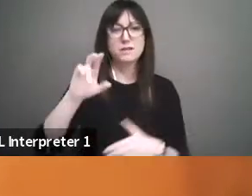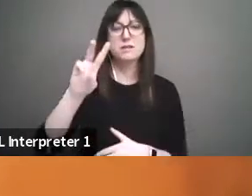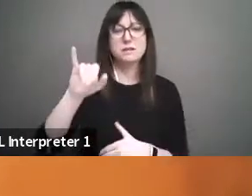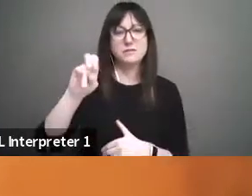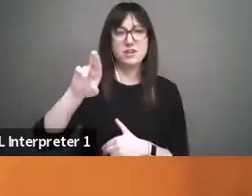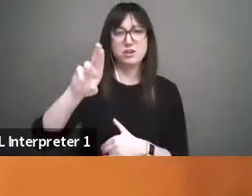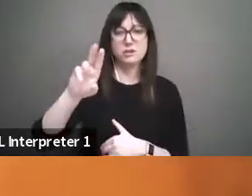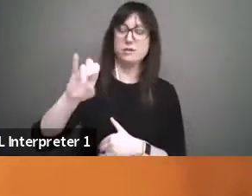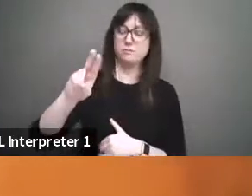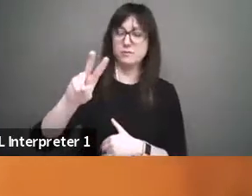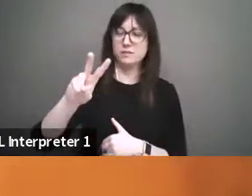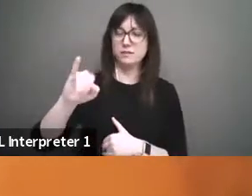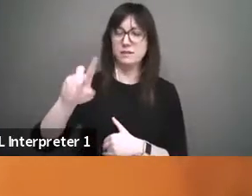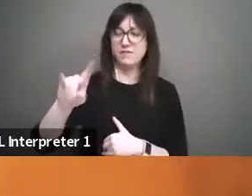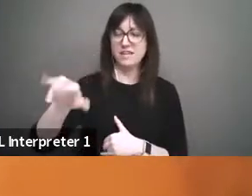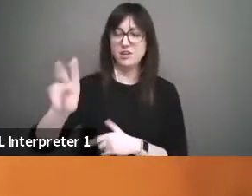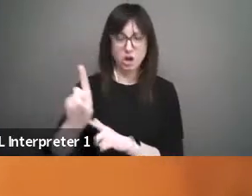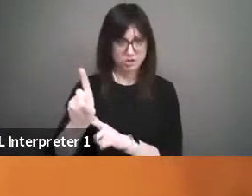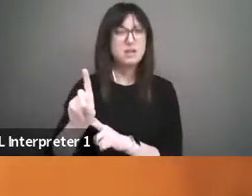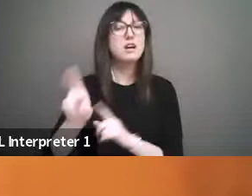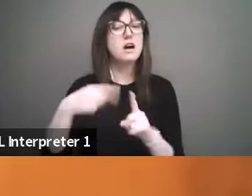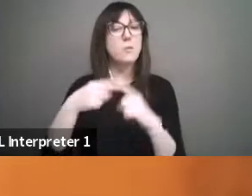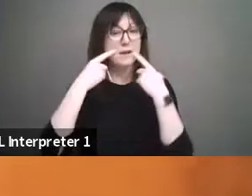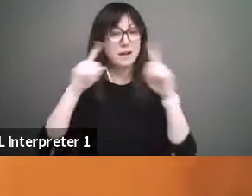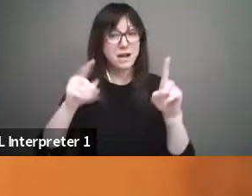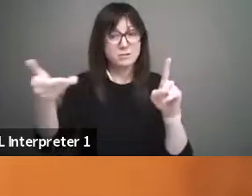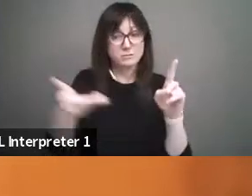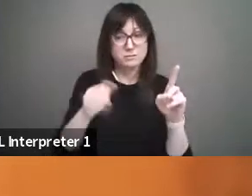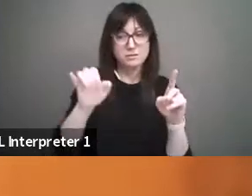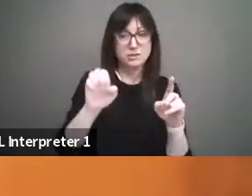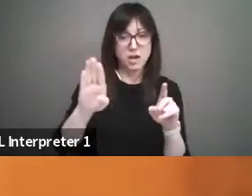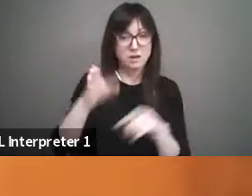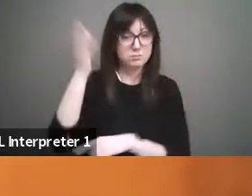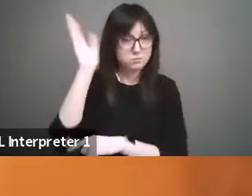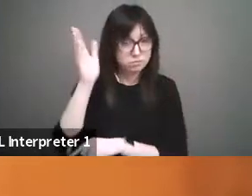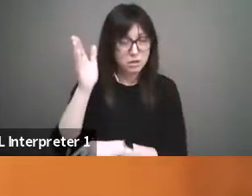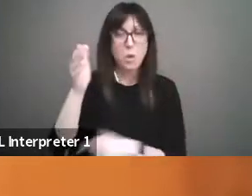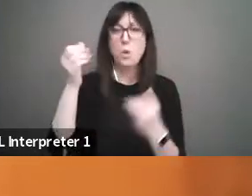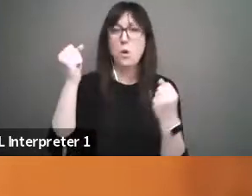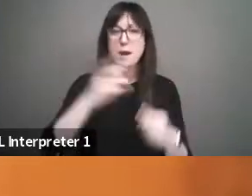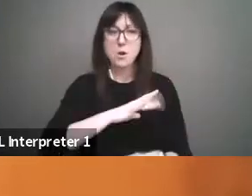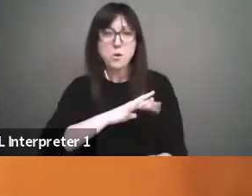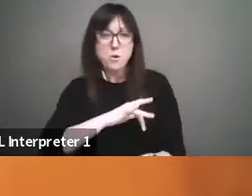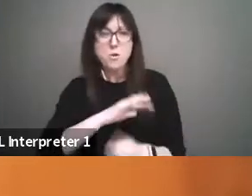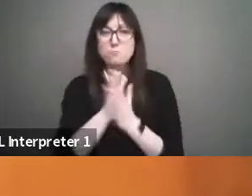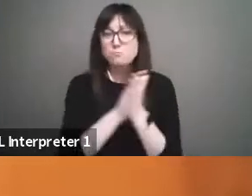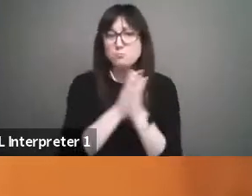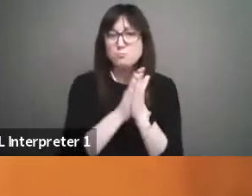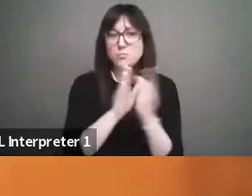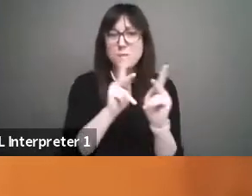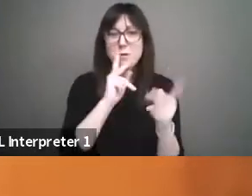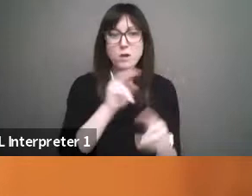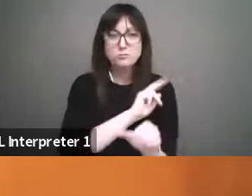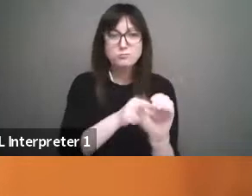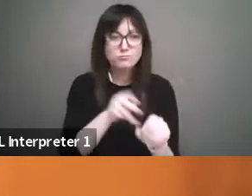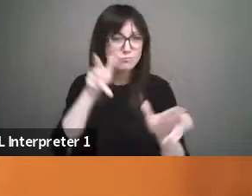I know you've already heard of Vidyard because when we announced we invited Jacob Fernandes to speak here today, we received a lot of positive feedback. But